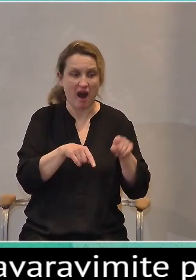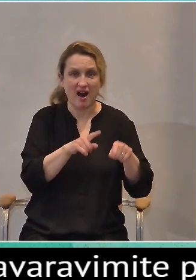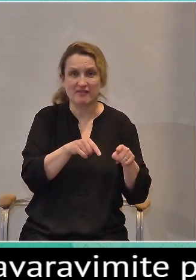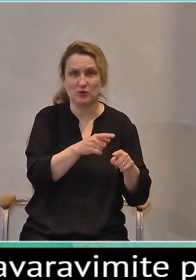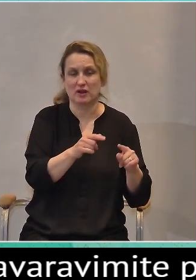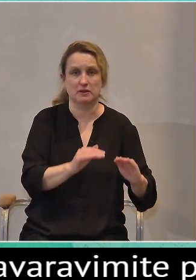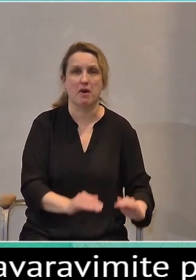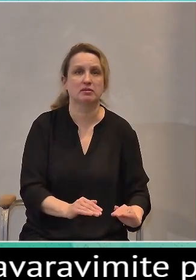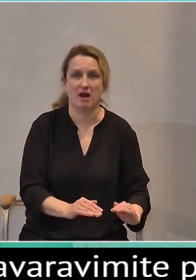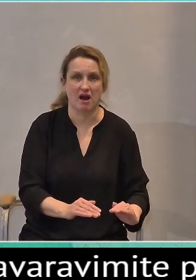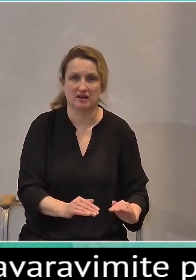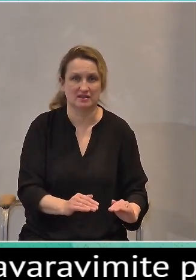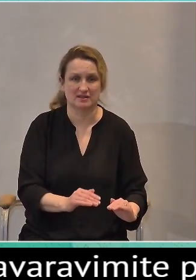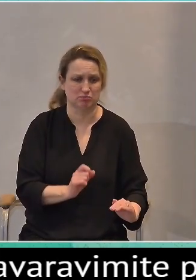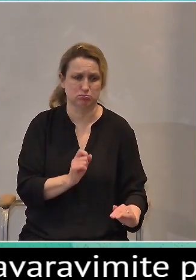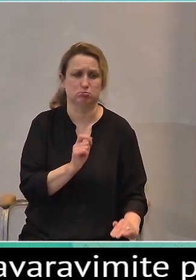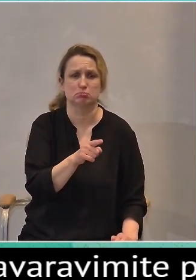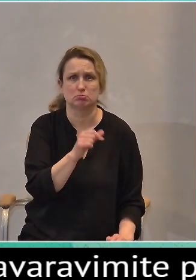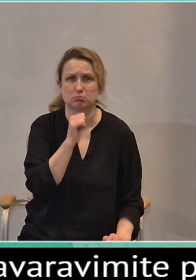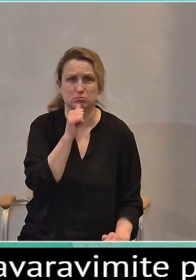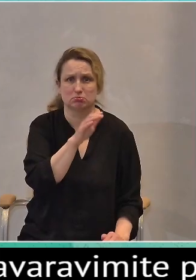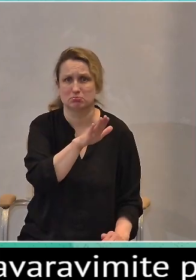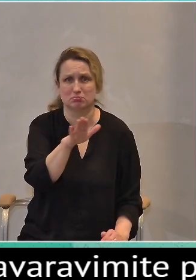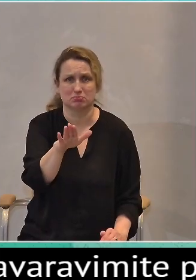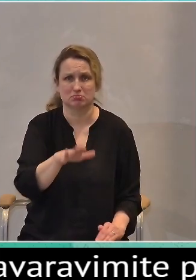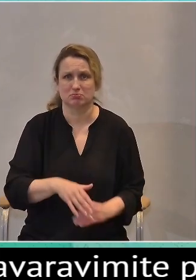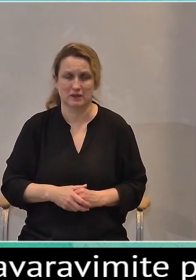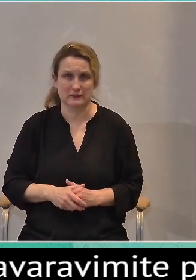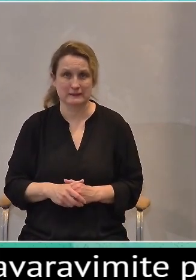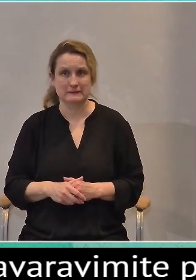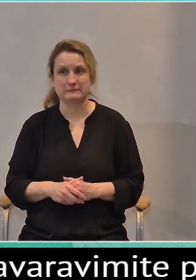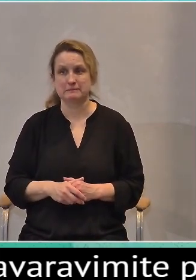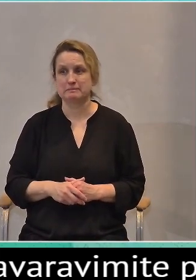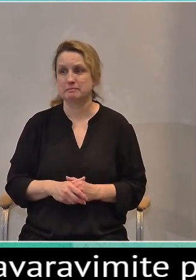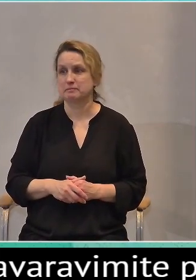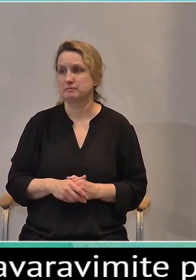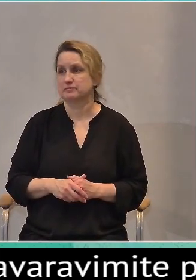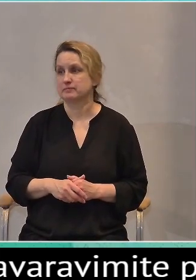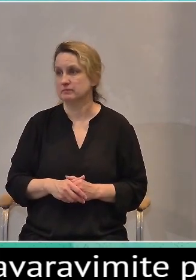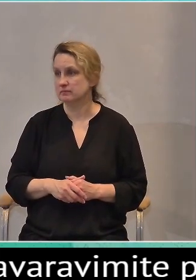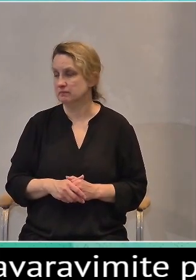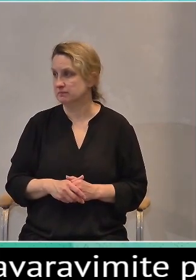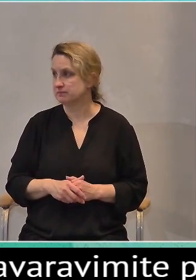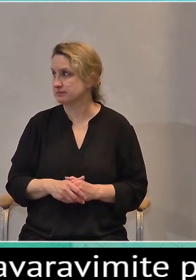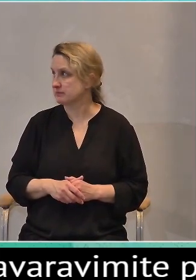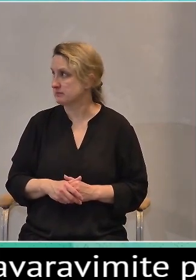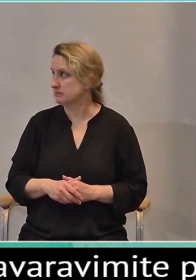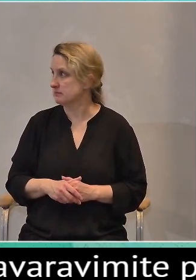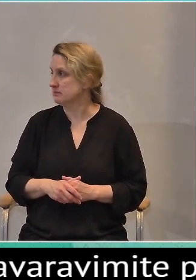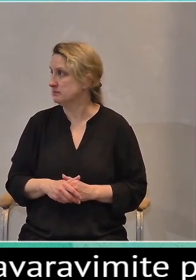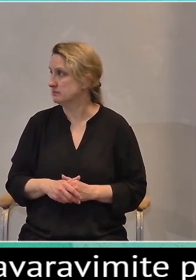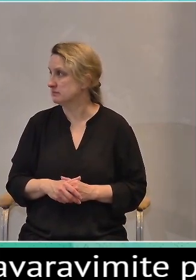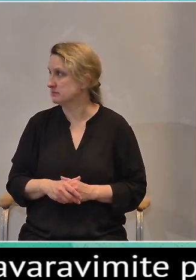Payment threshold. However, the funding threshold applied to regular drugs is too low